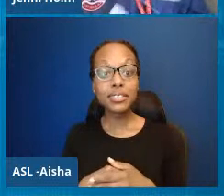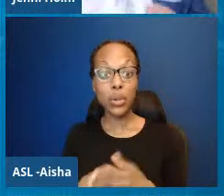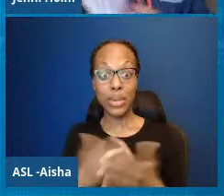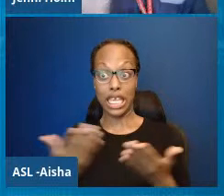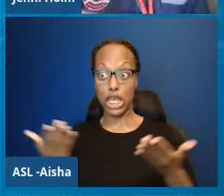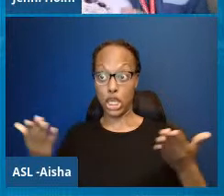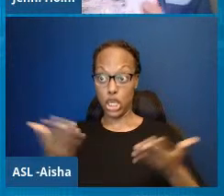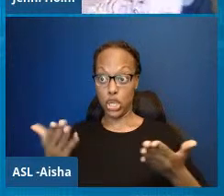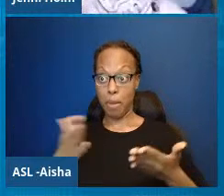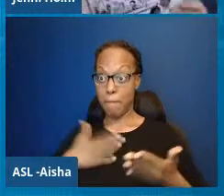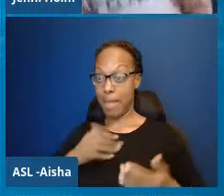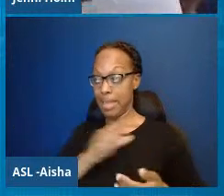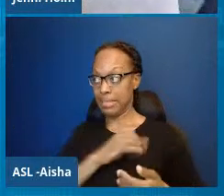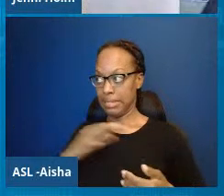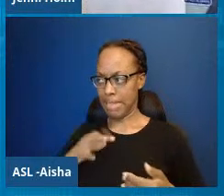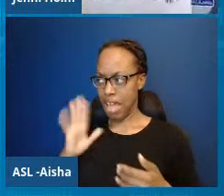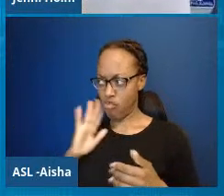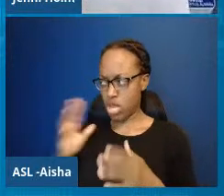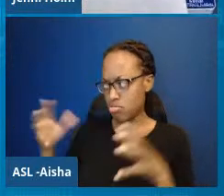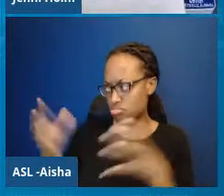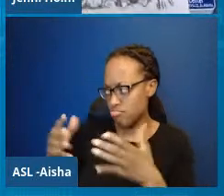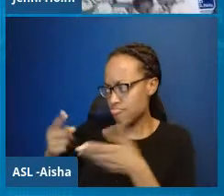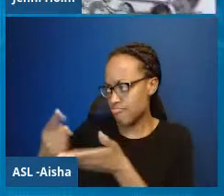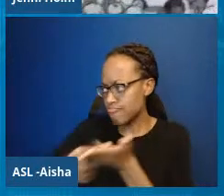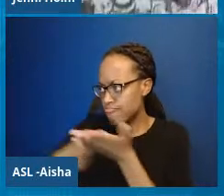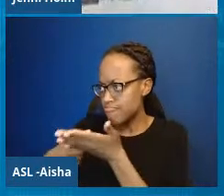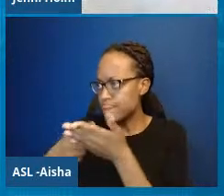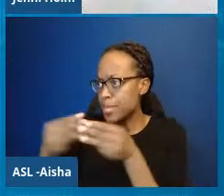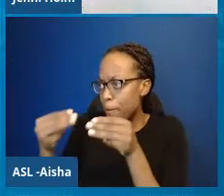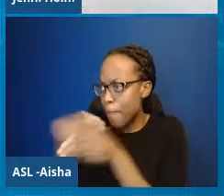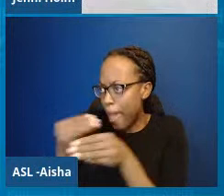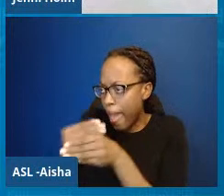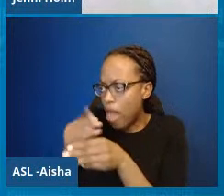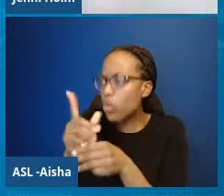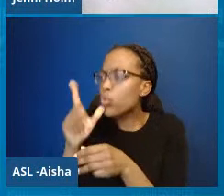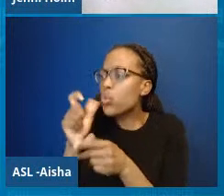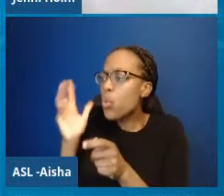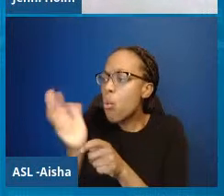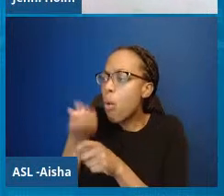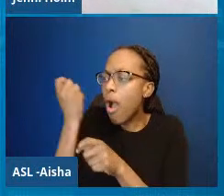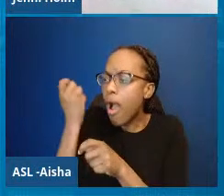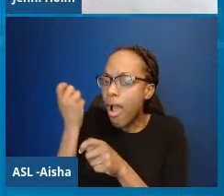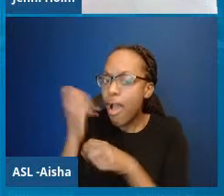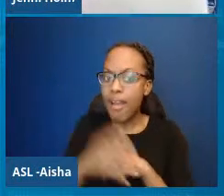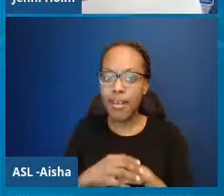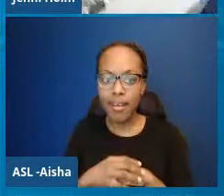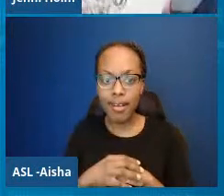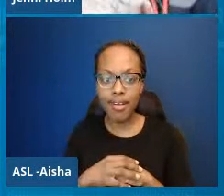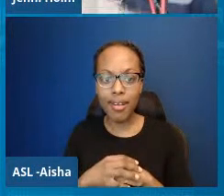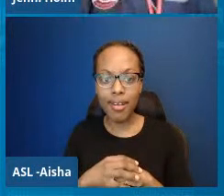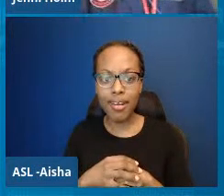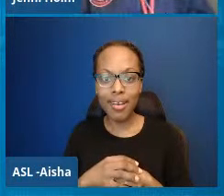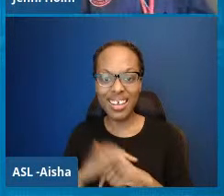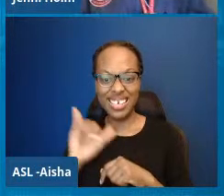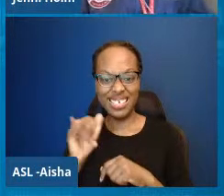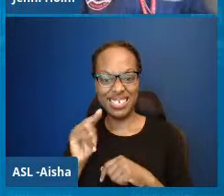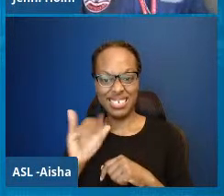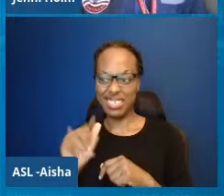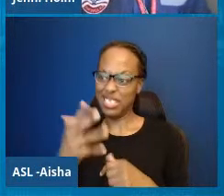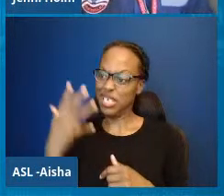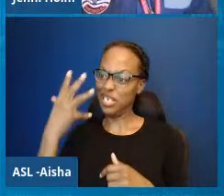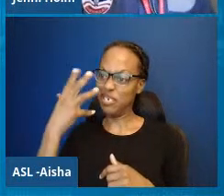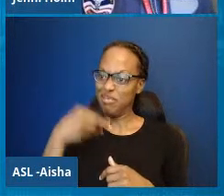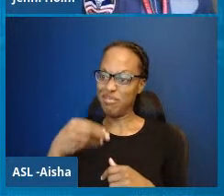and calculate your responses and find out the winner. Oh, wow, Jenny, you look great in the car.